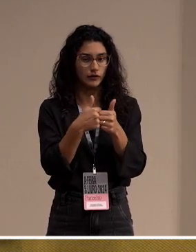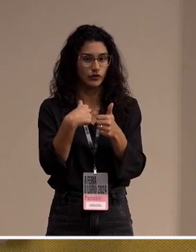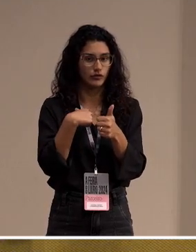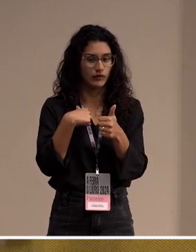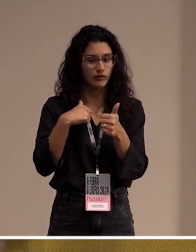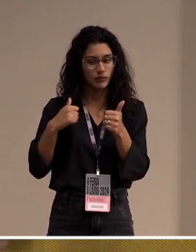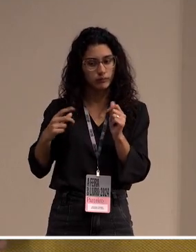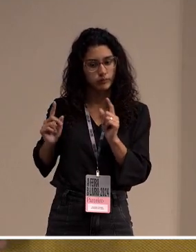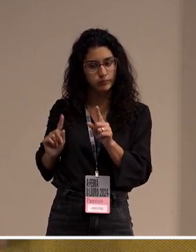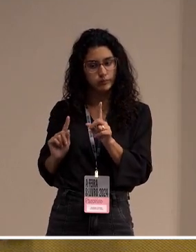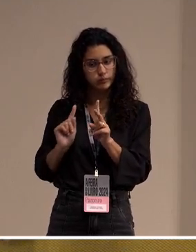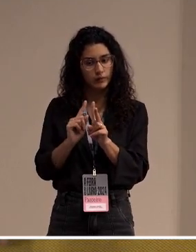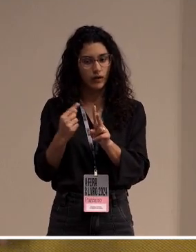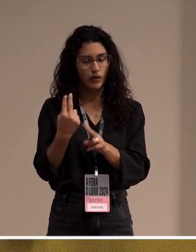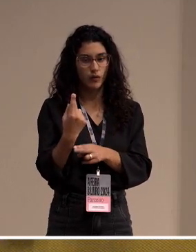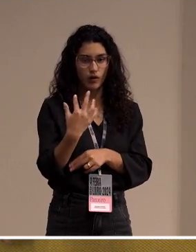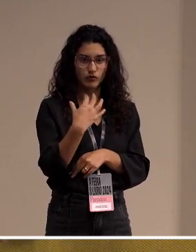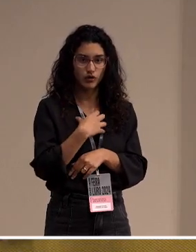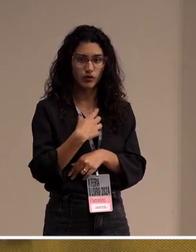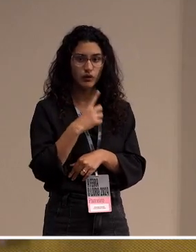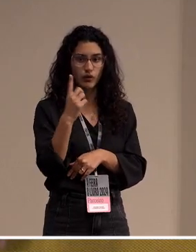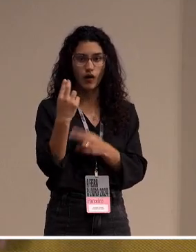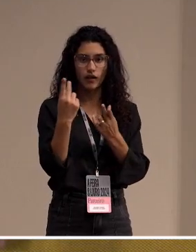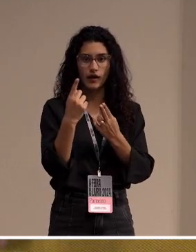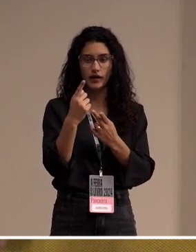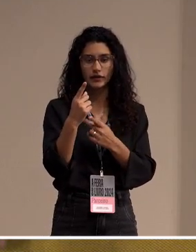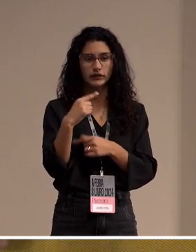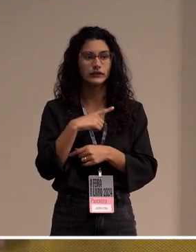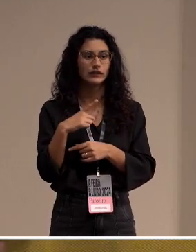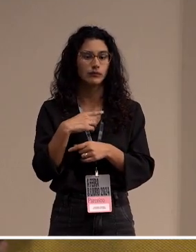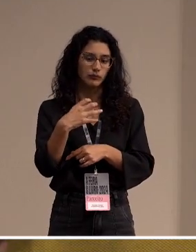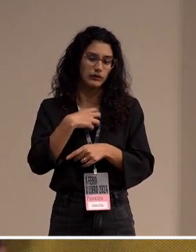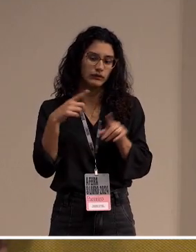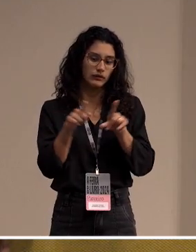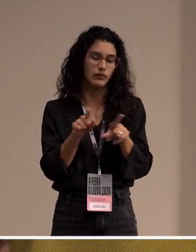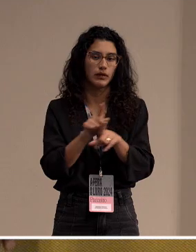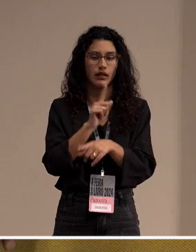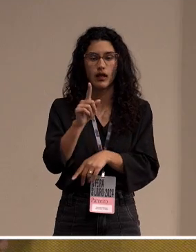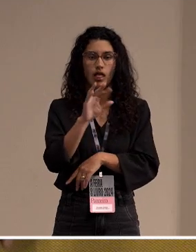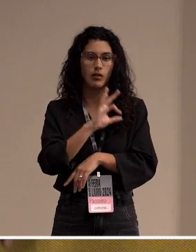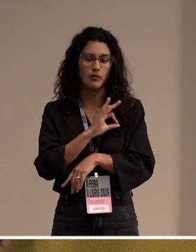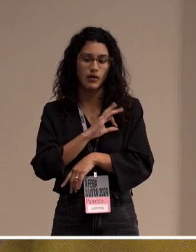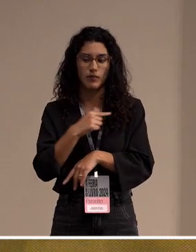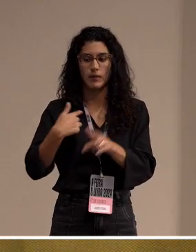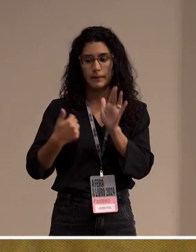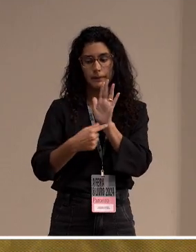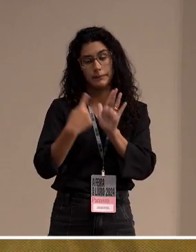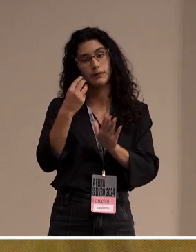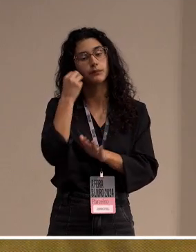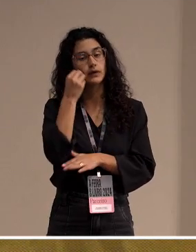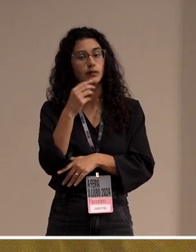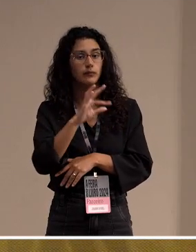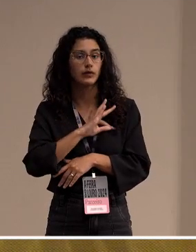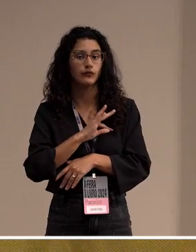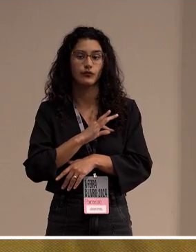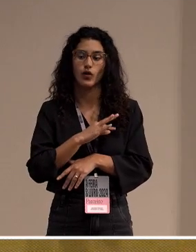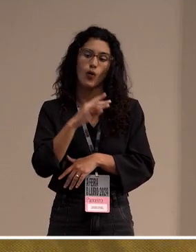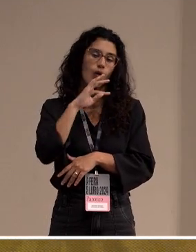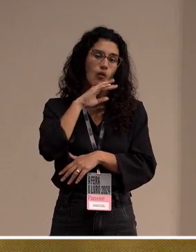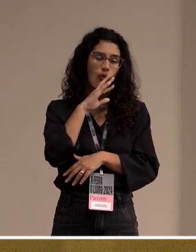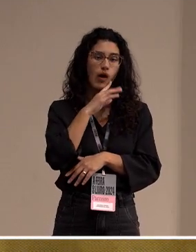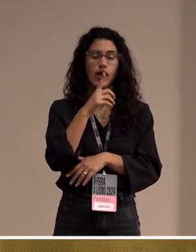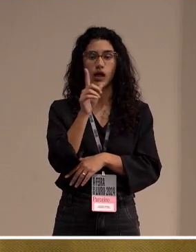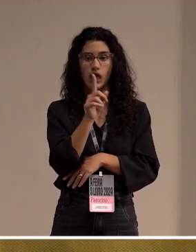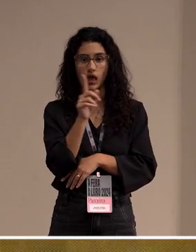have a strong aversion to police. My personal experiences with police are bad, and police in the United States are henchmen